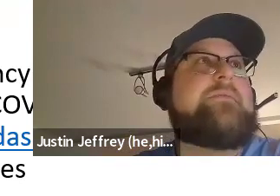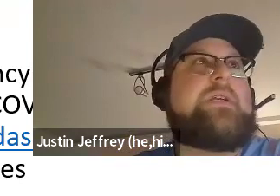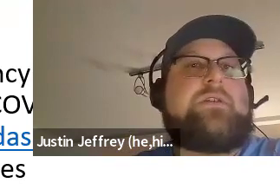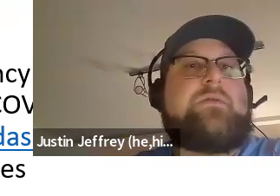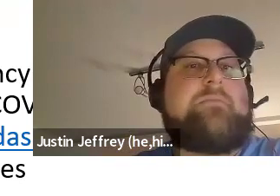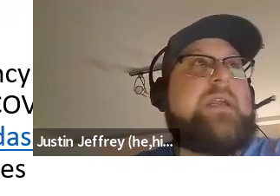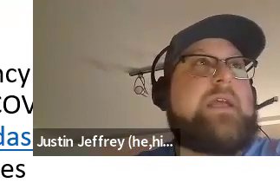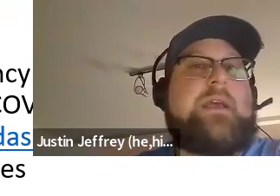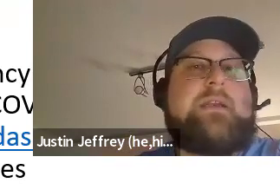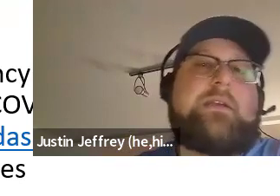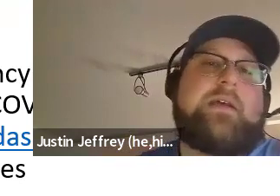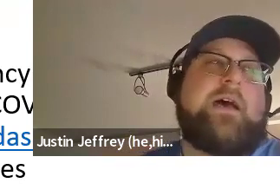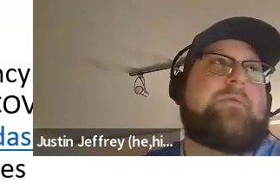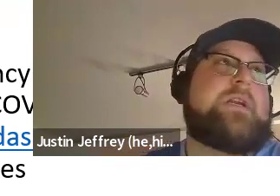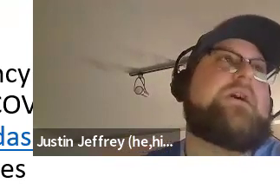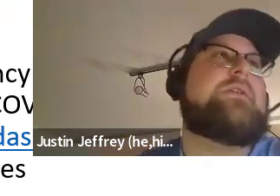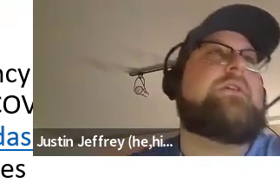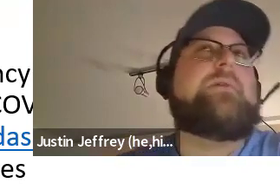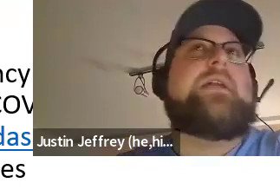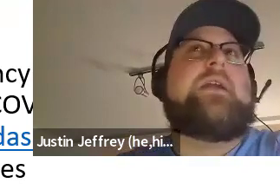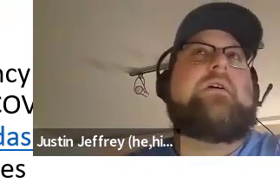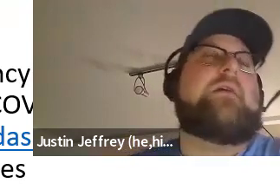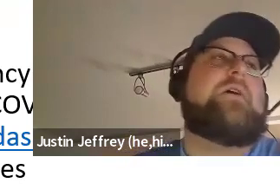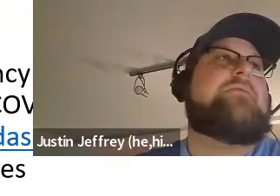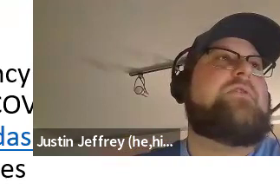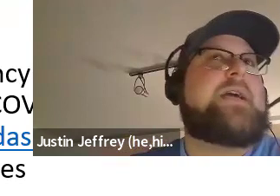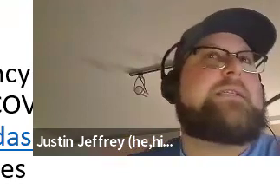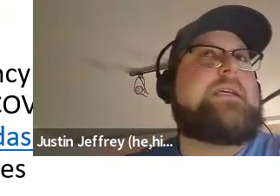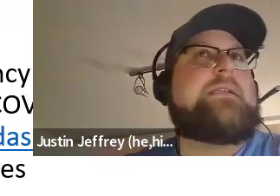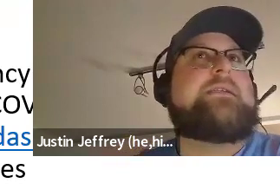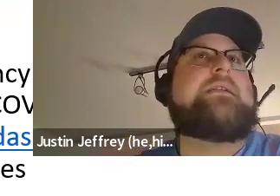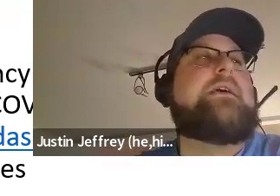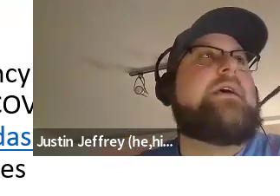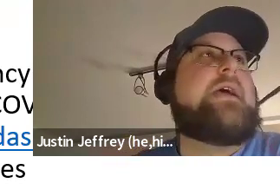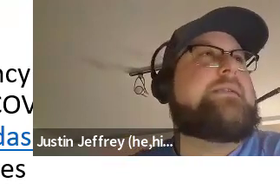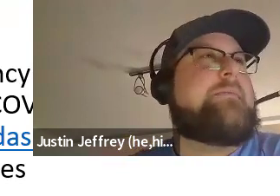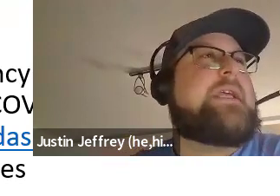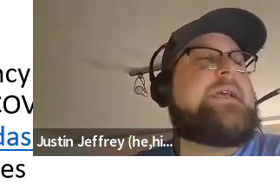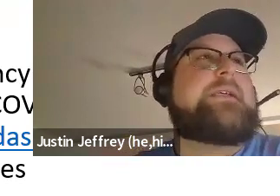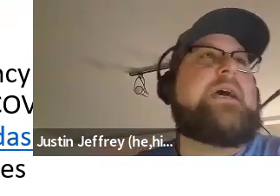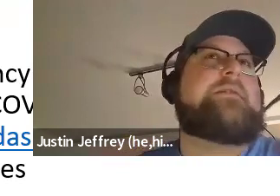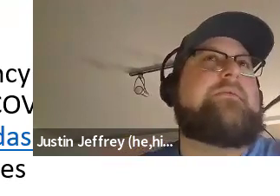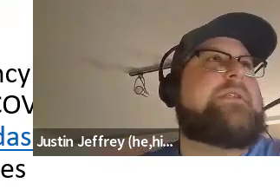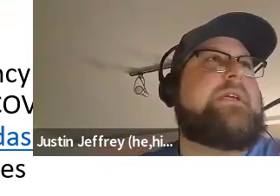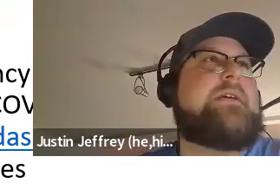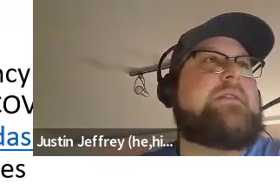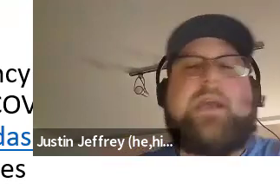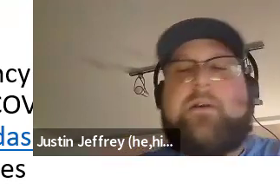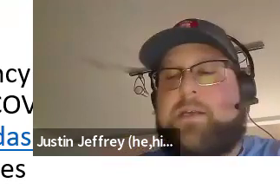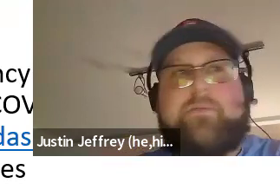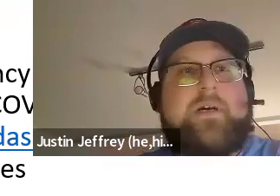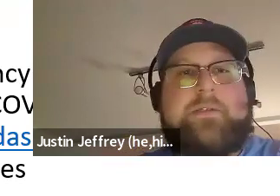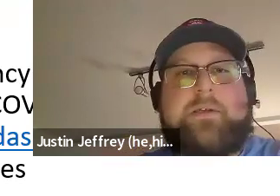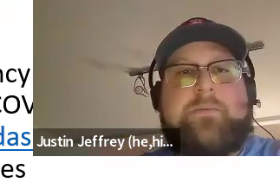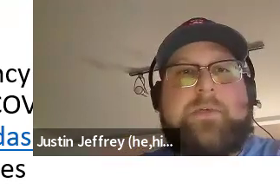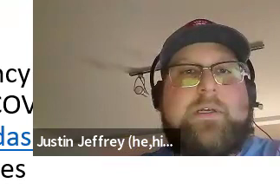are things that we can do to mitigate it. And we're going to talk a little bit later about flu vaccines and some of the case counts that we're seeing here in the